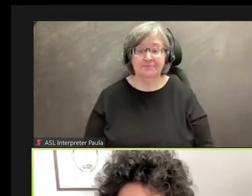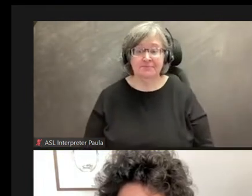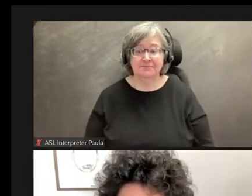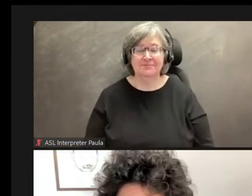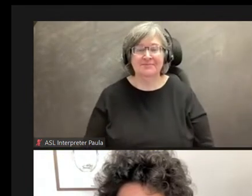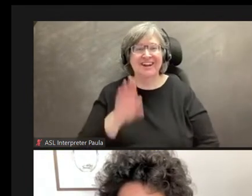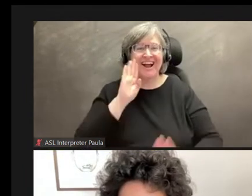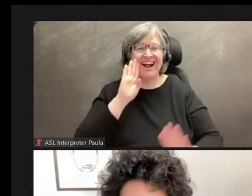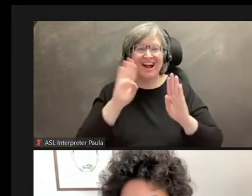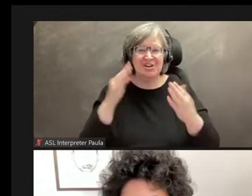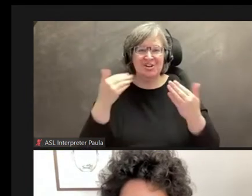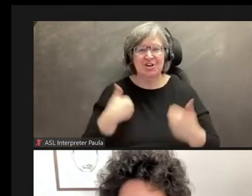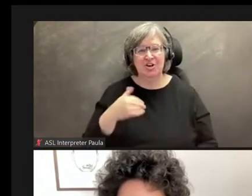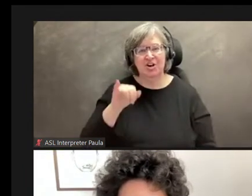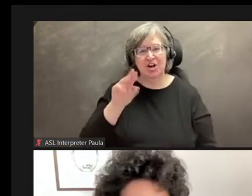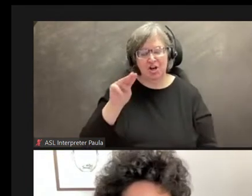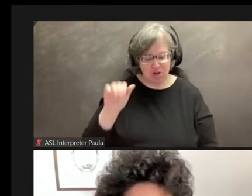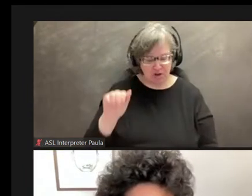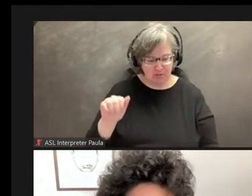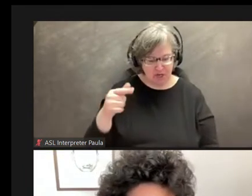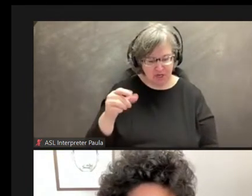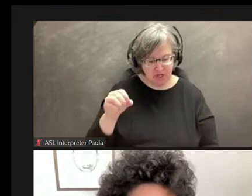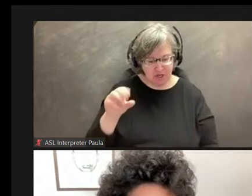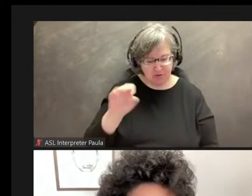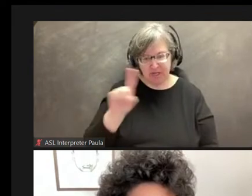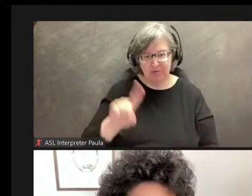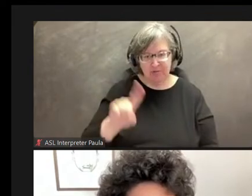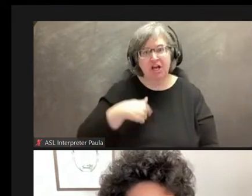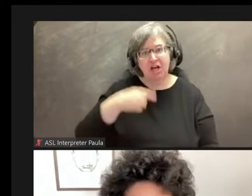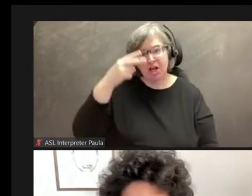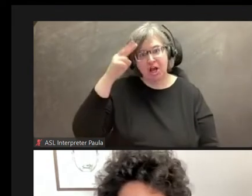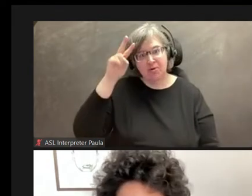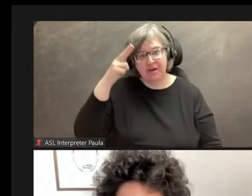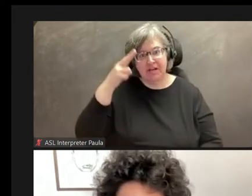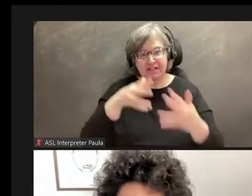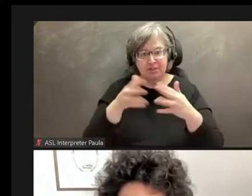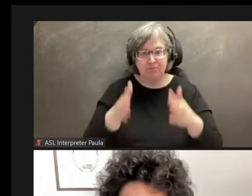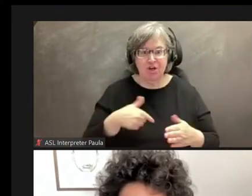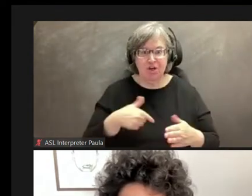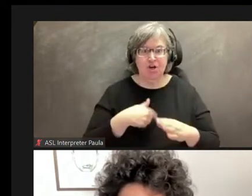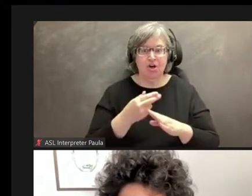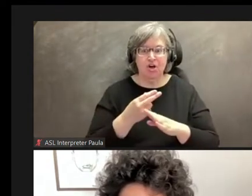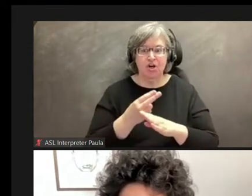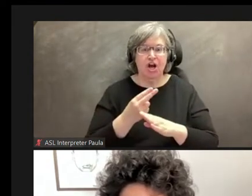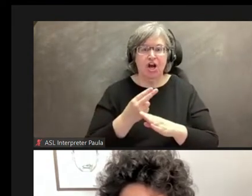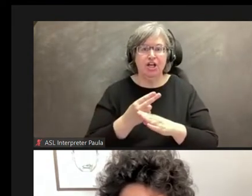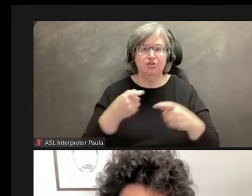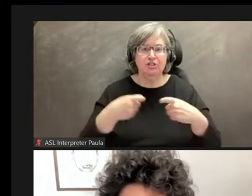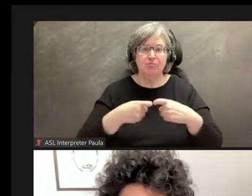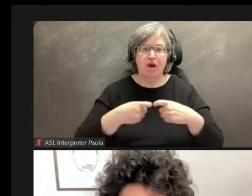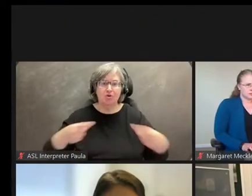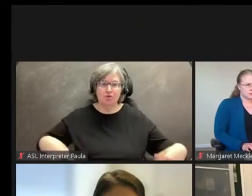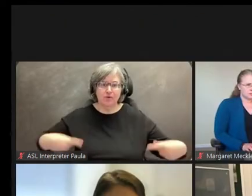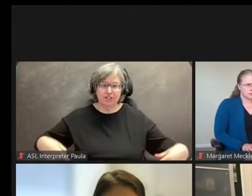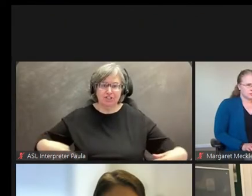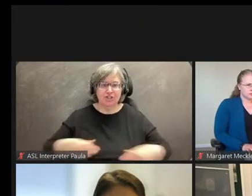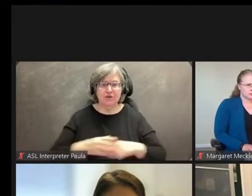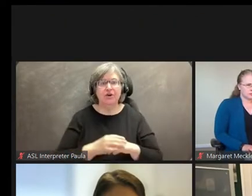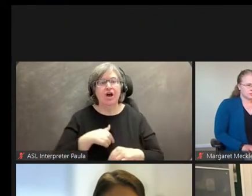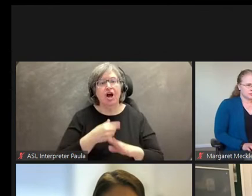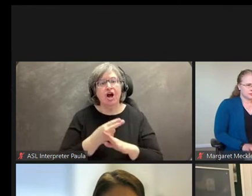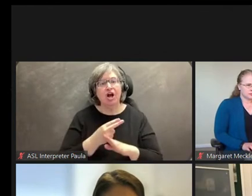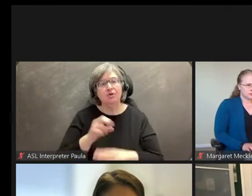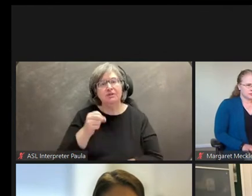Hi, everyone. I am Irma Gomez. I am Mexican American. I use a powered wheelchair. I use she,